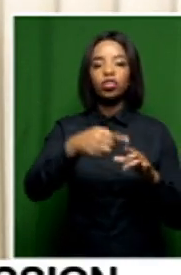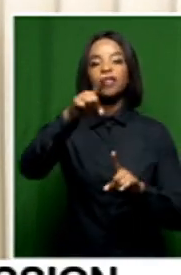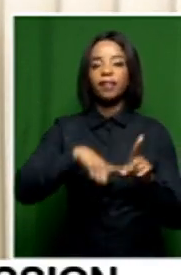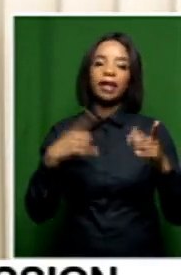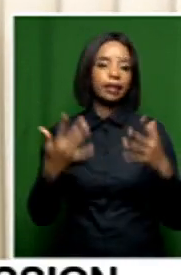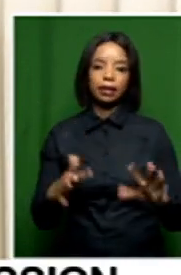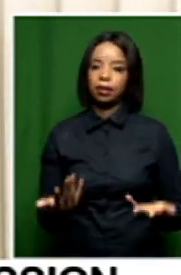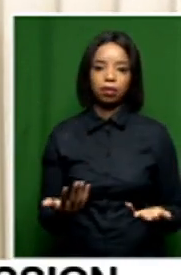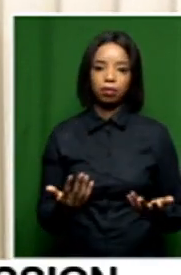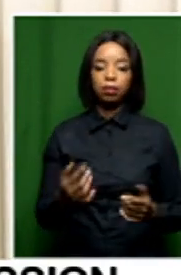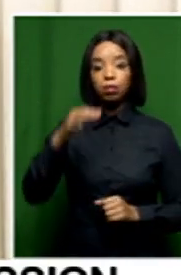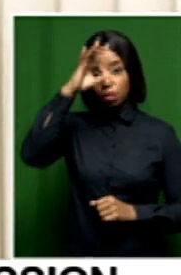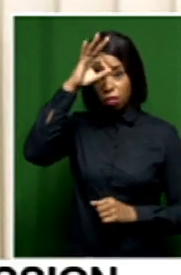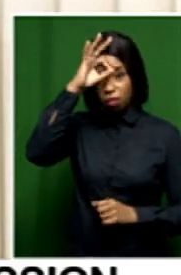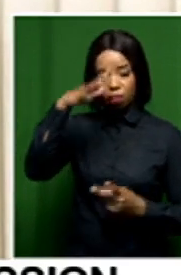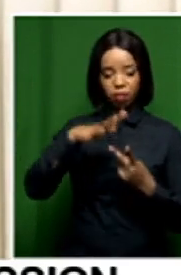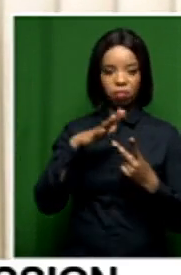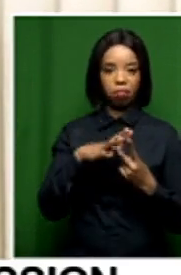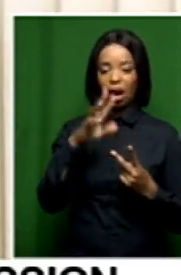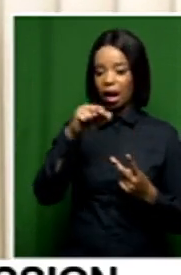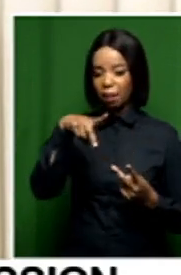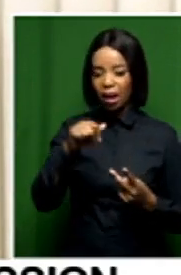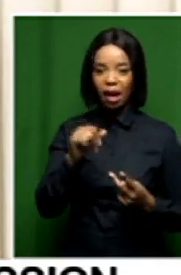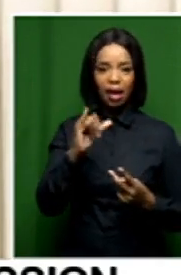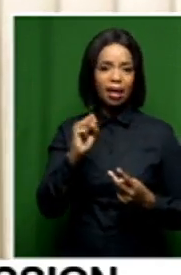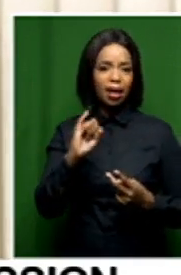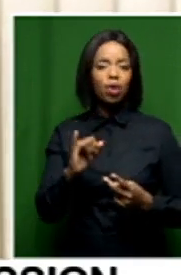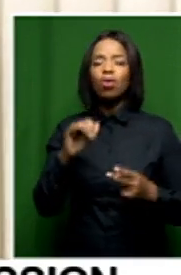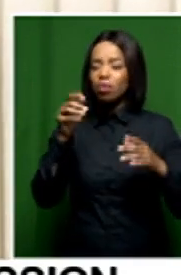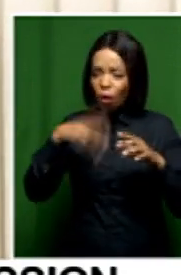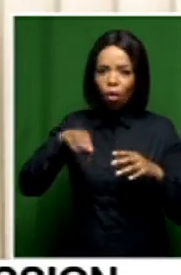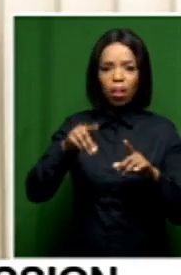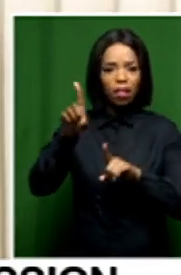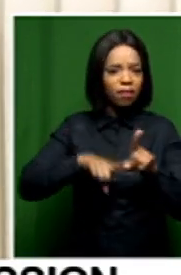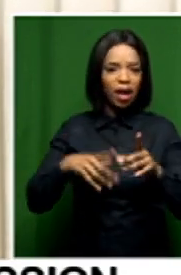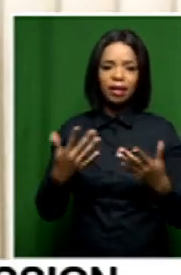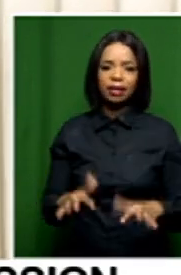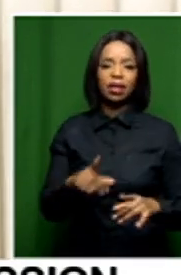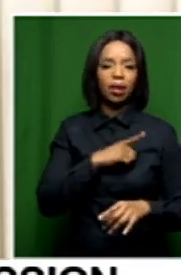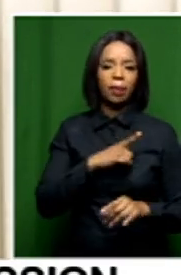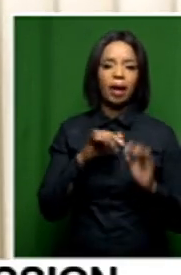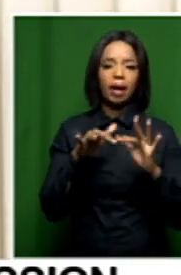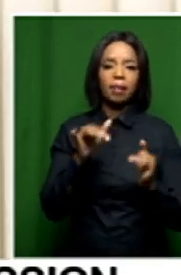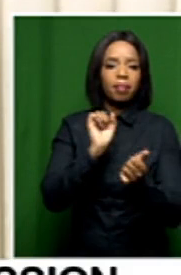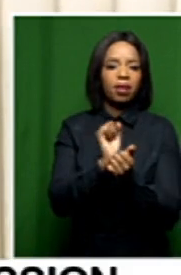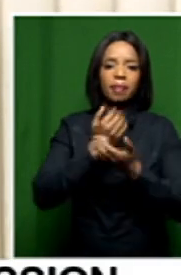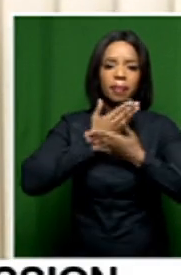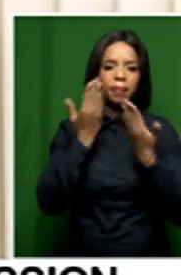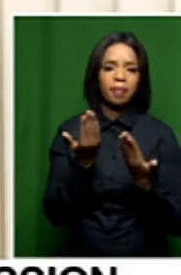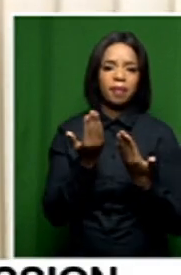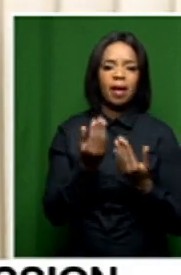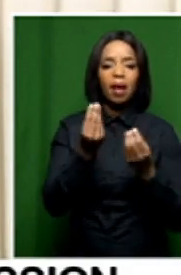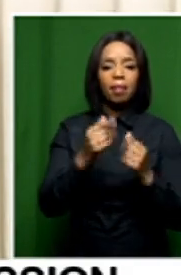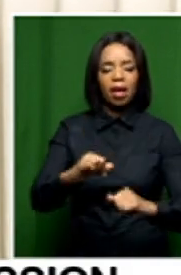enforcement agencies, they have again failed. If there's no one that has been arrested, and there are no recoveries that have been made at the end of the day. So I